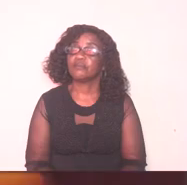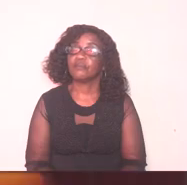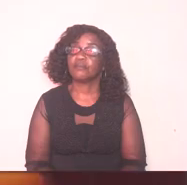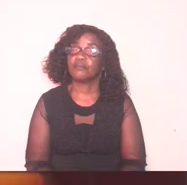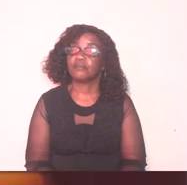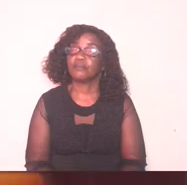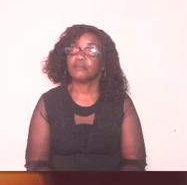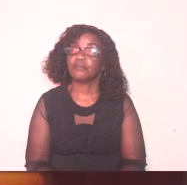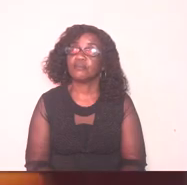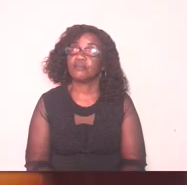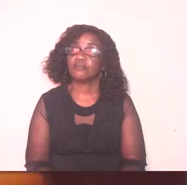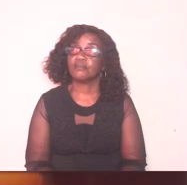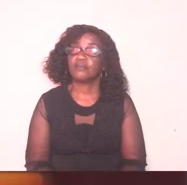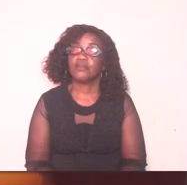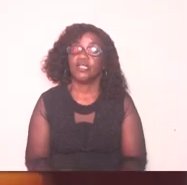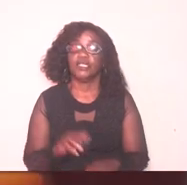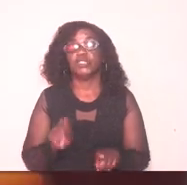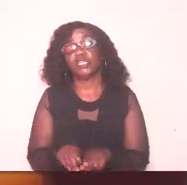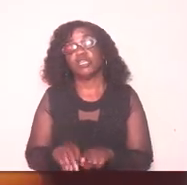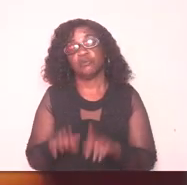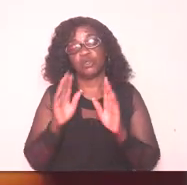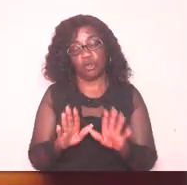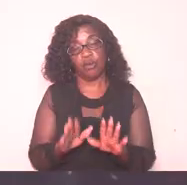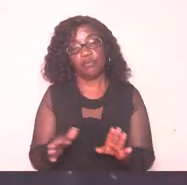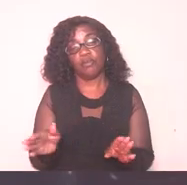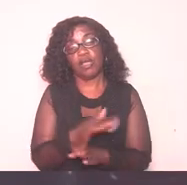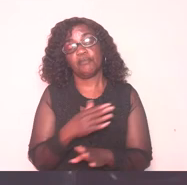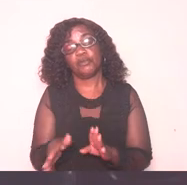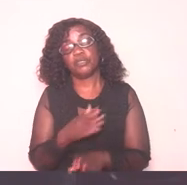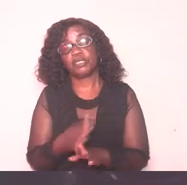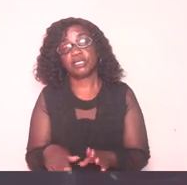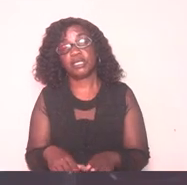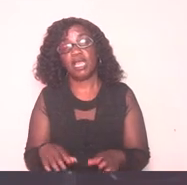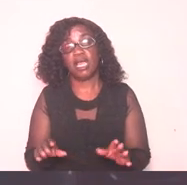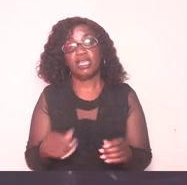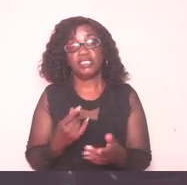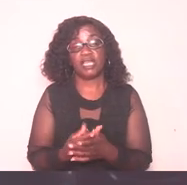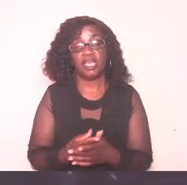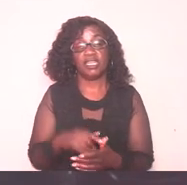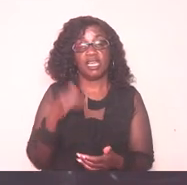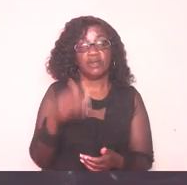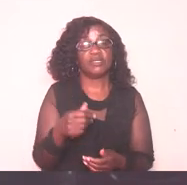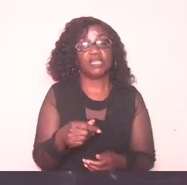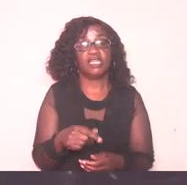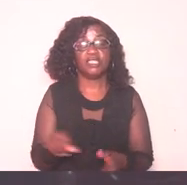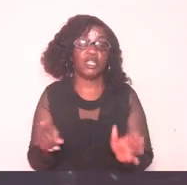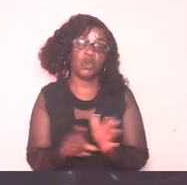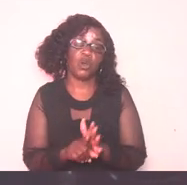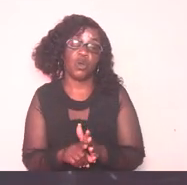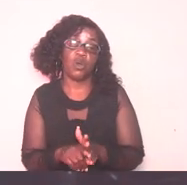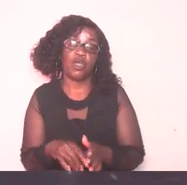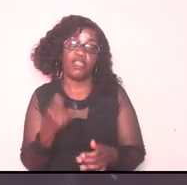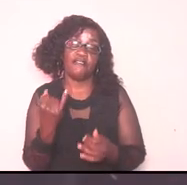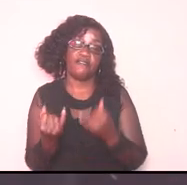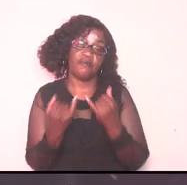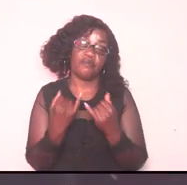we come to you and we talk about under the point of preventing exploitation. We are saying that exploitation actually happens outside of the confines of the law. So if people are well informed